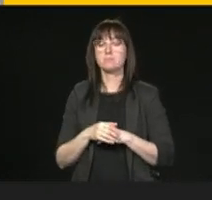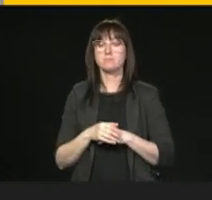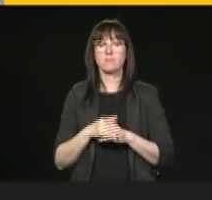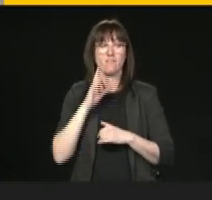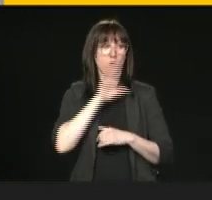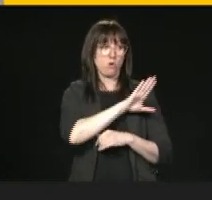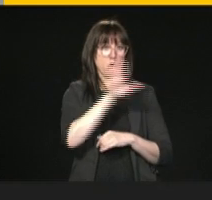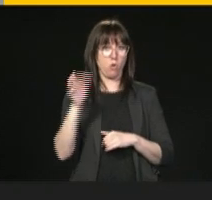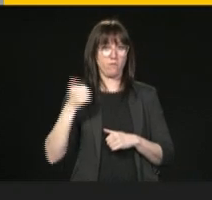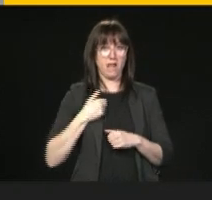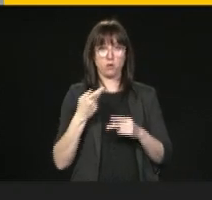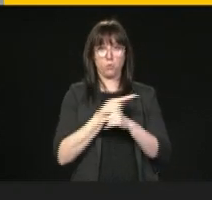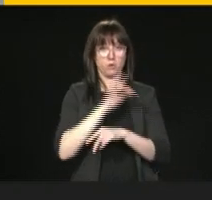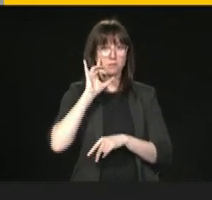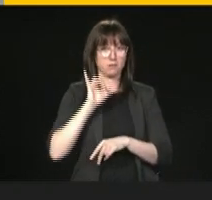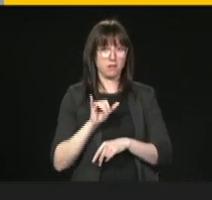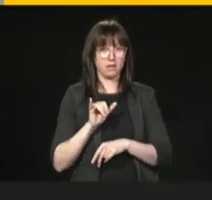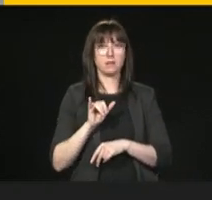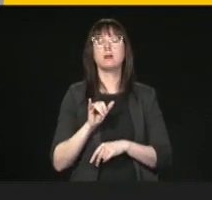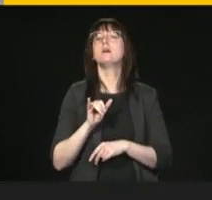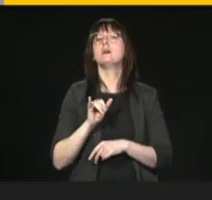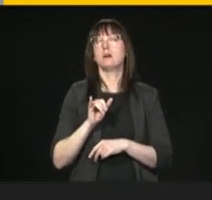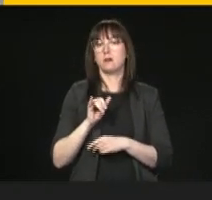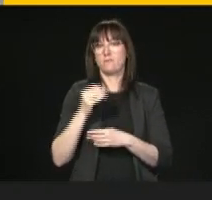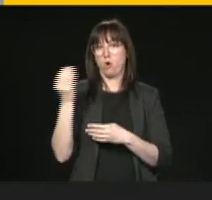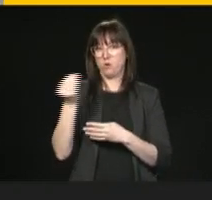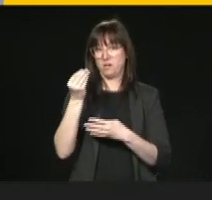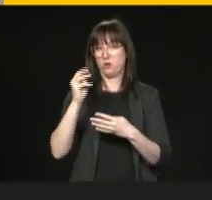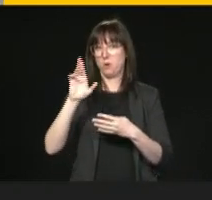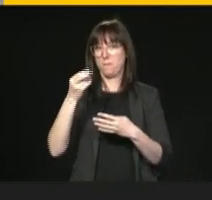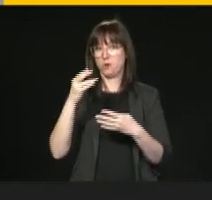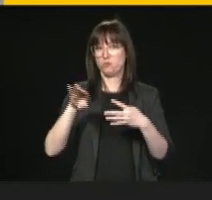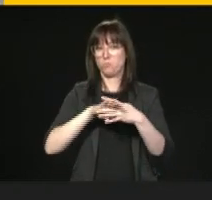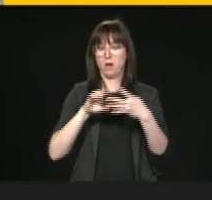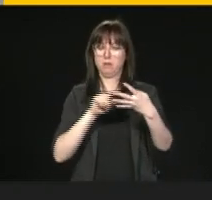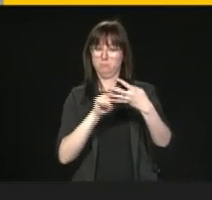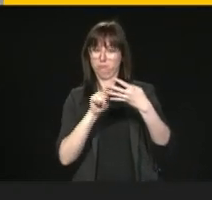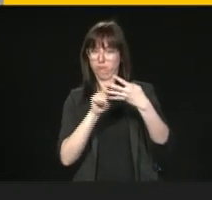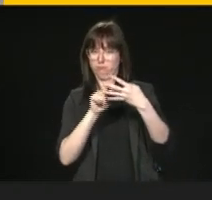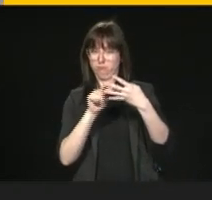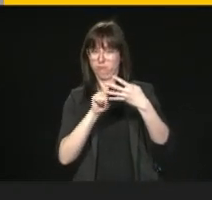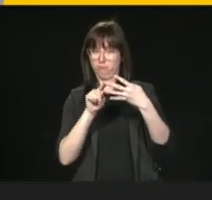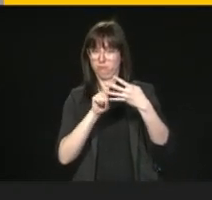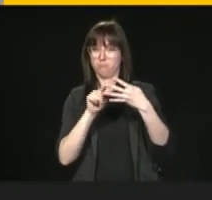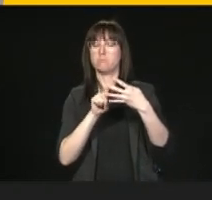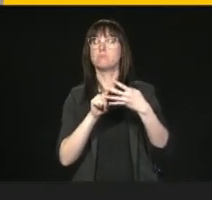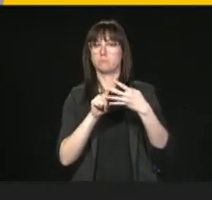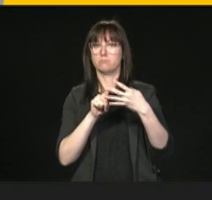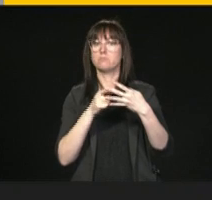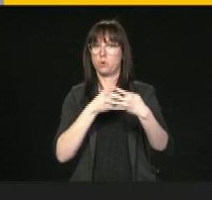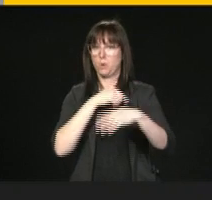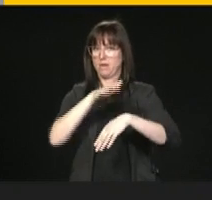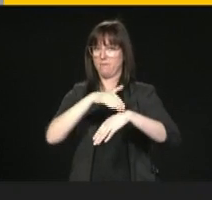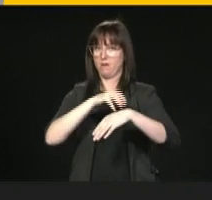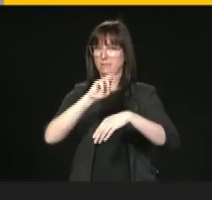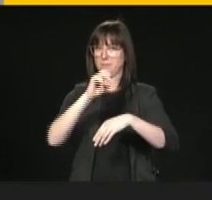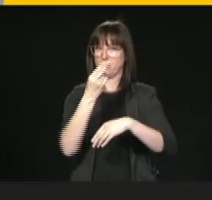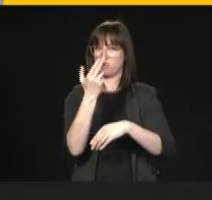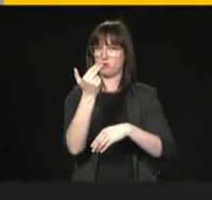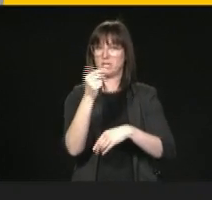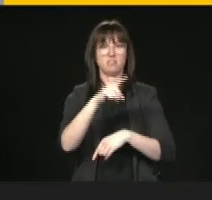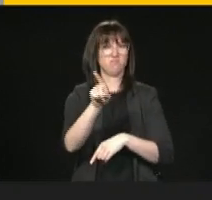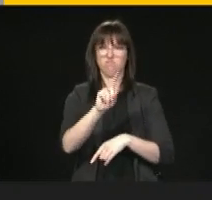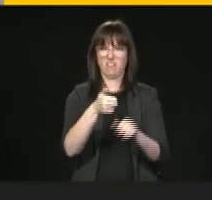later. I think on Friday 13th, March the 13th, told Canadians, hey, avoid all non-essential travel outside of